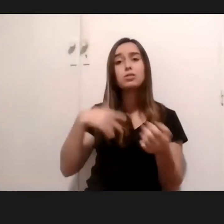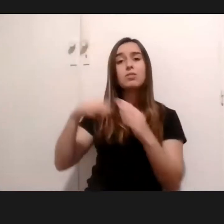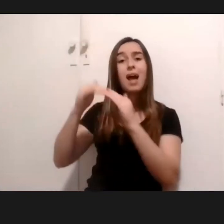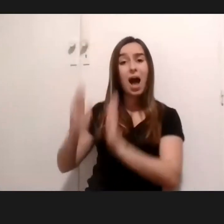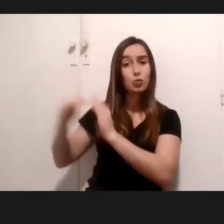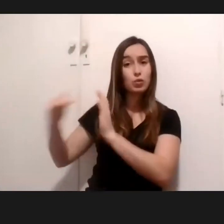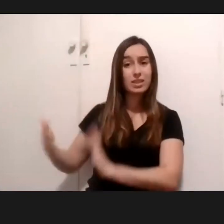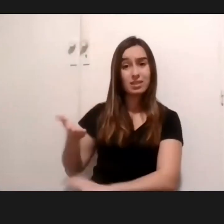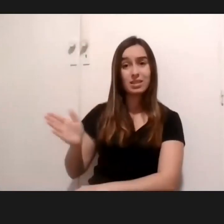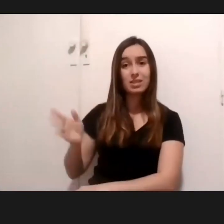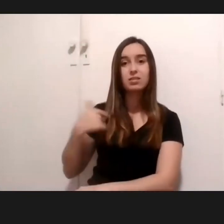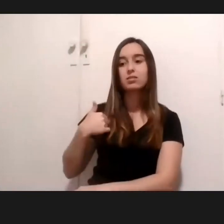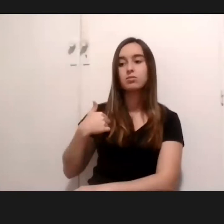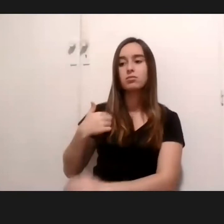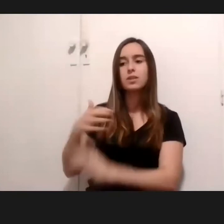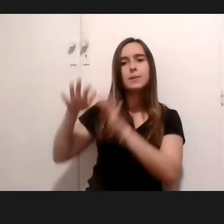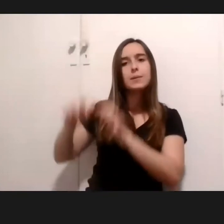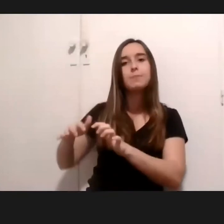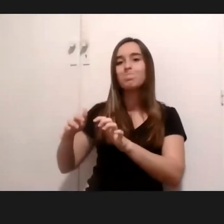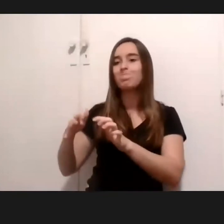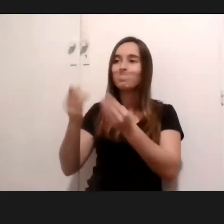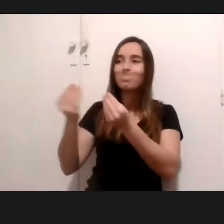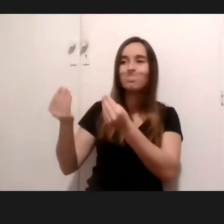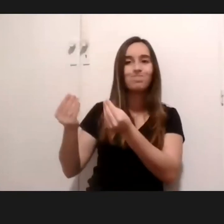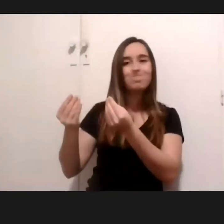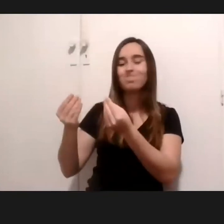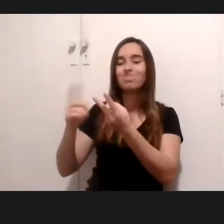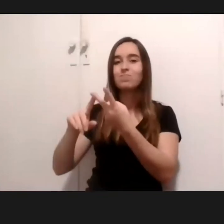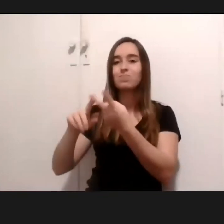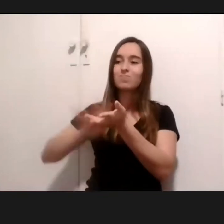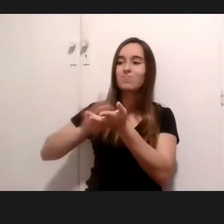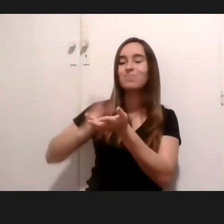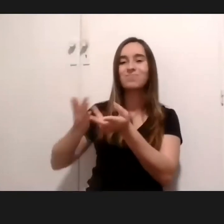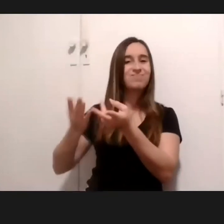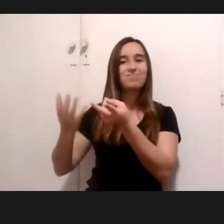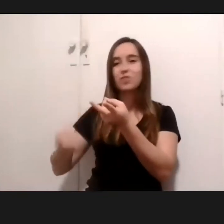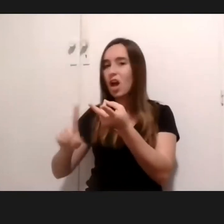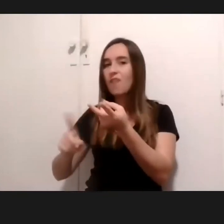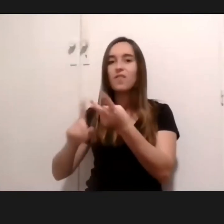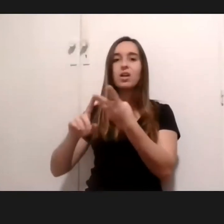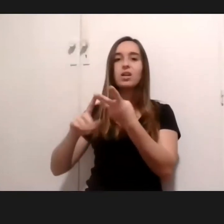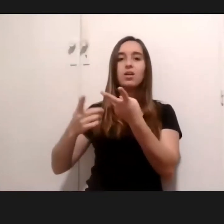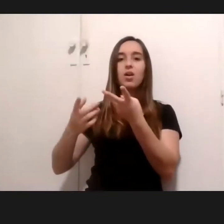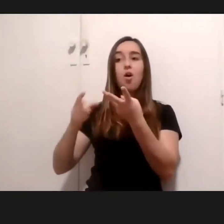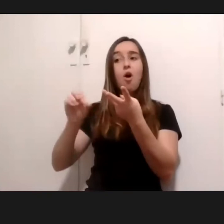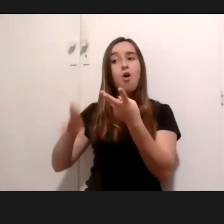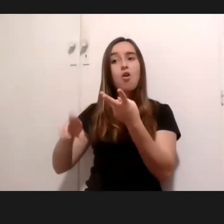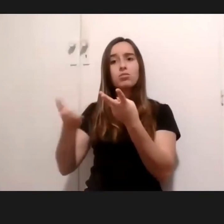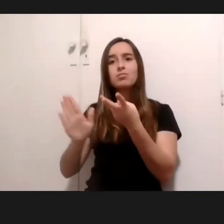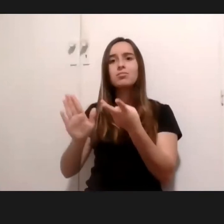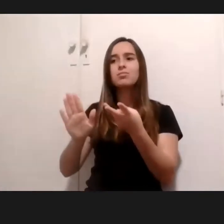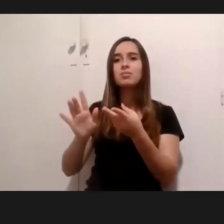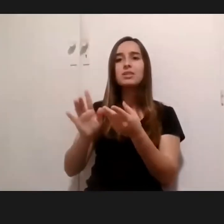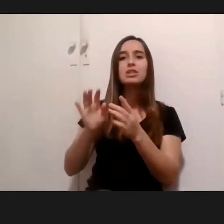many equipment devices, or they weren't capable to just use online